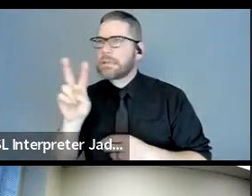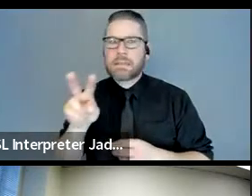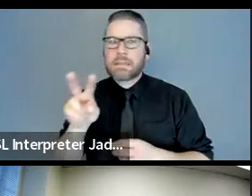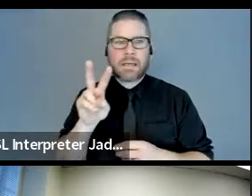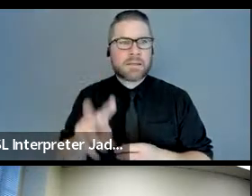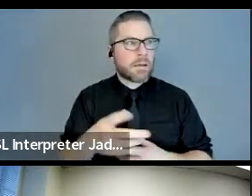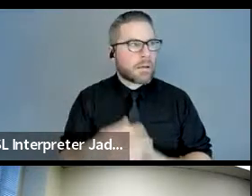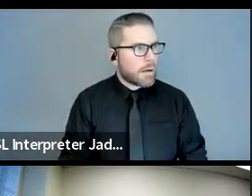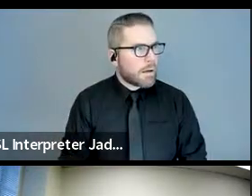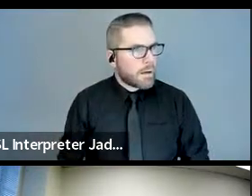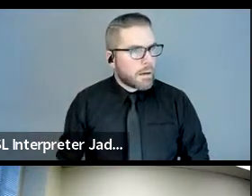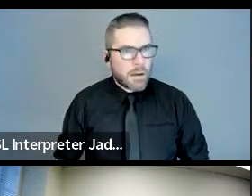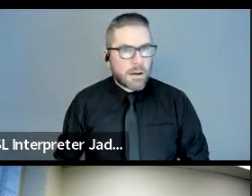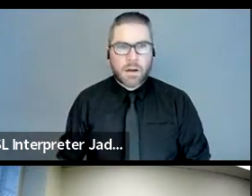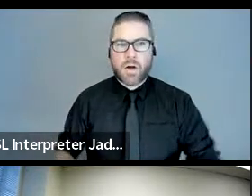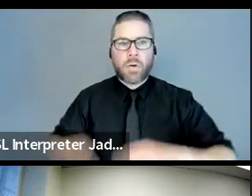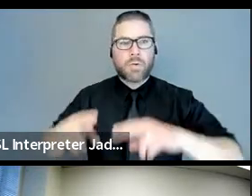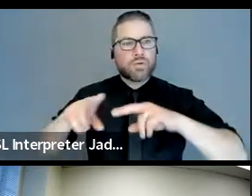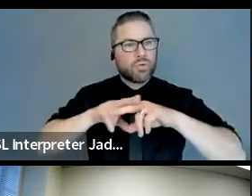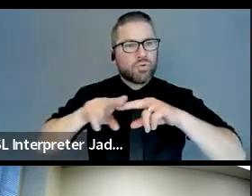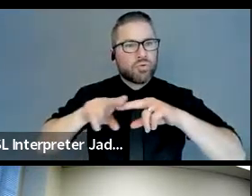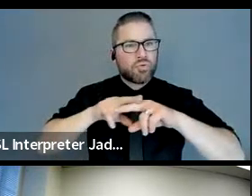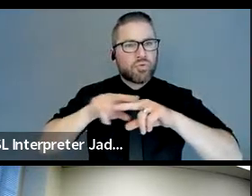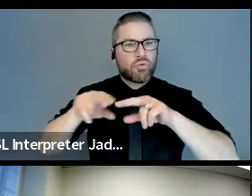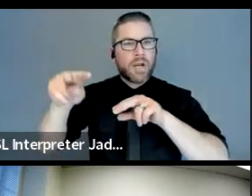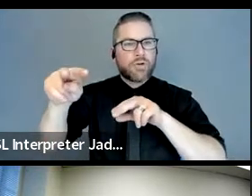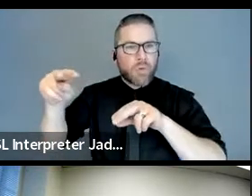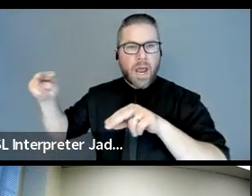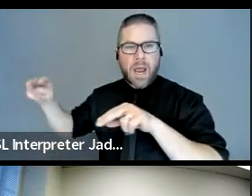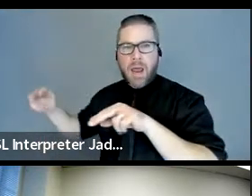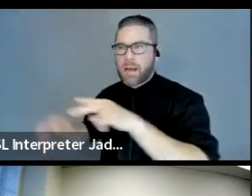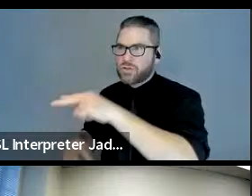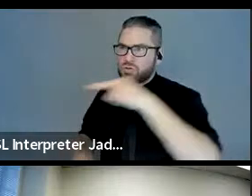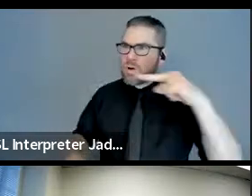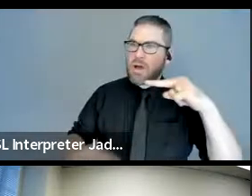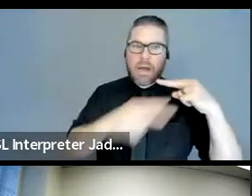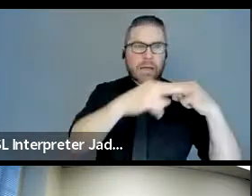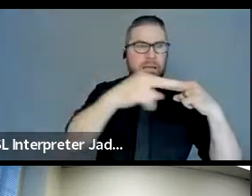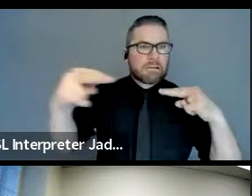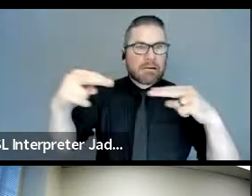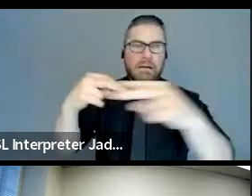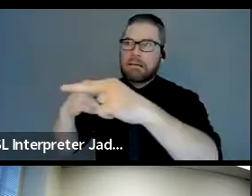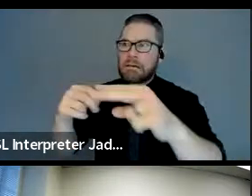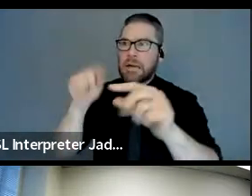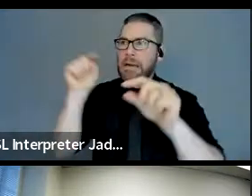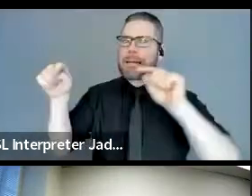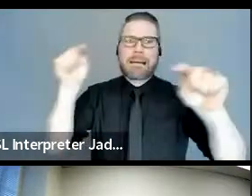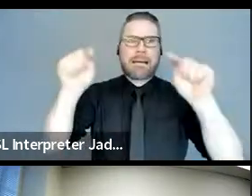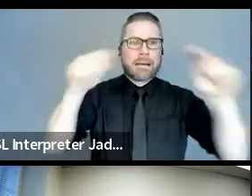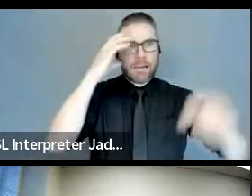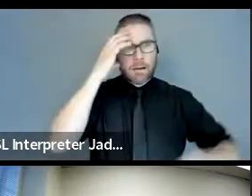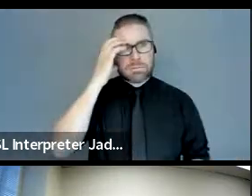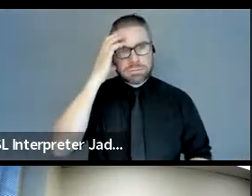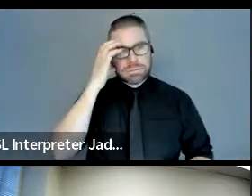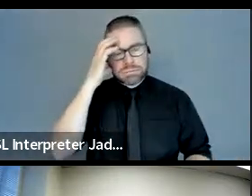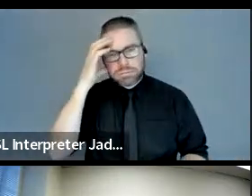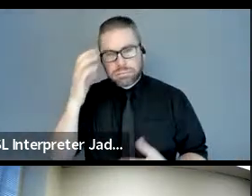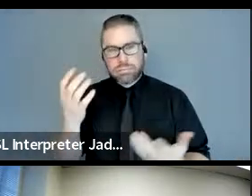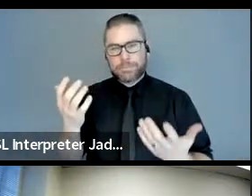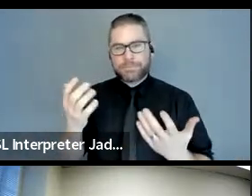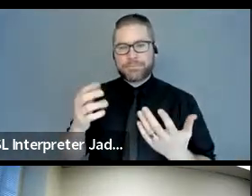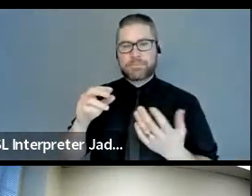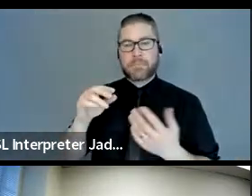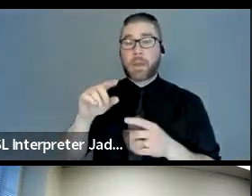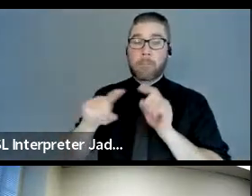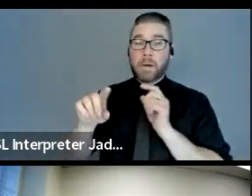all these improvements, other than going with a longer term plan to come up over the San Joaquin River again, which may be that